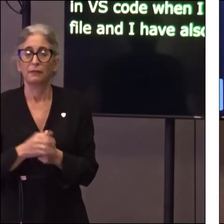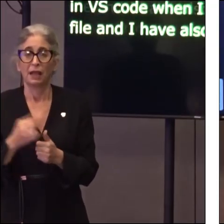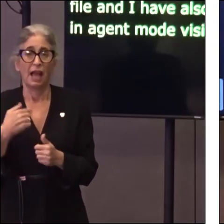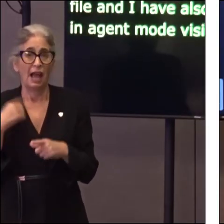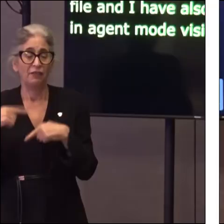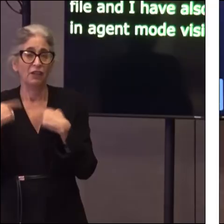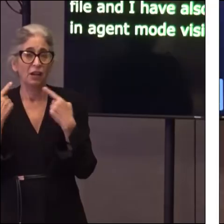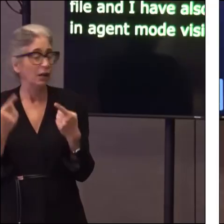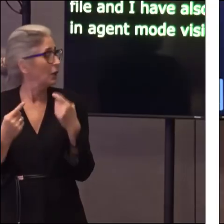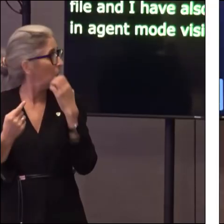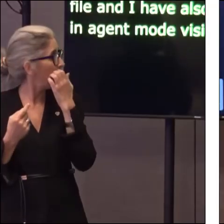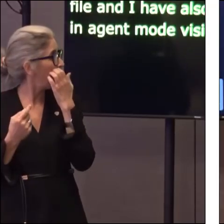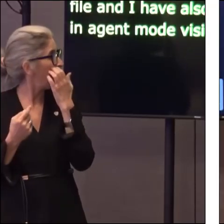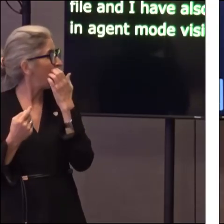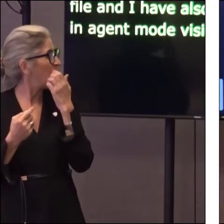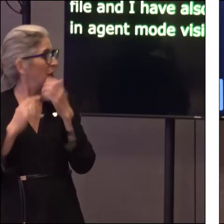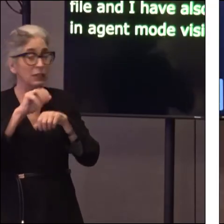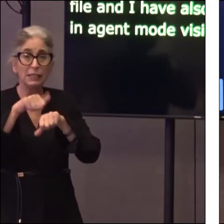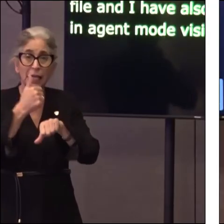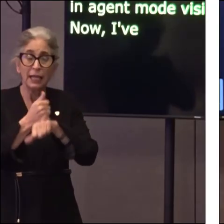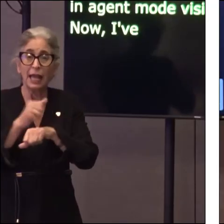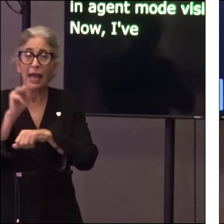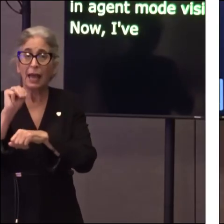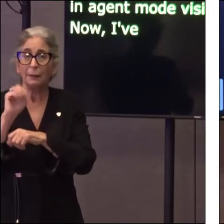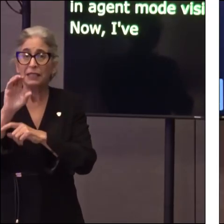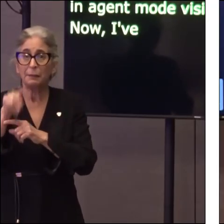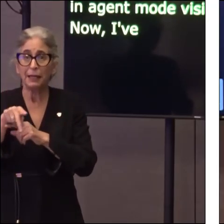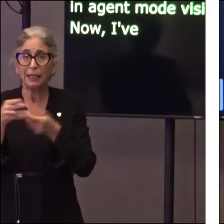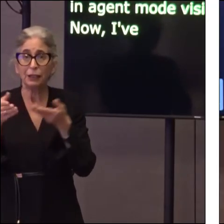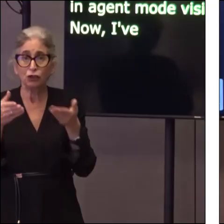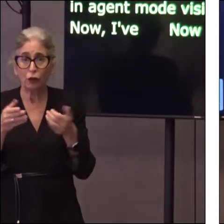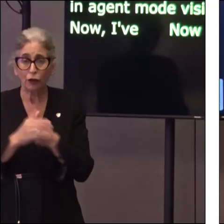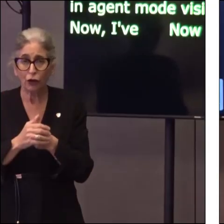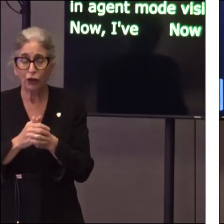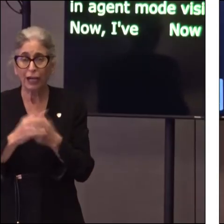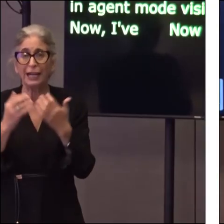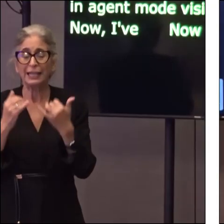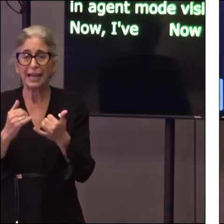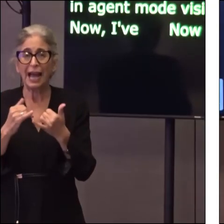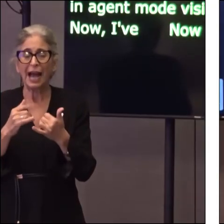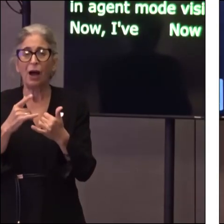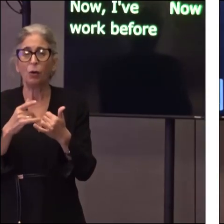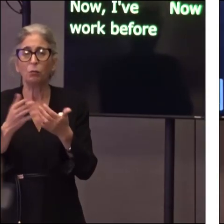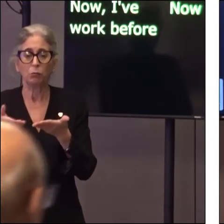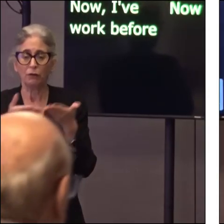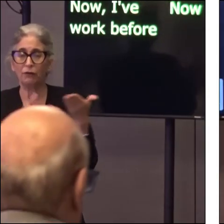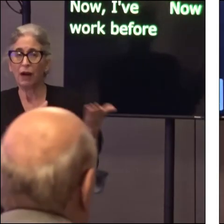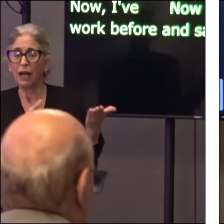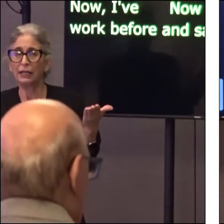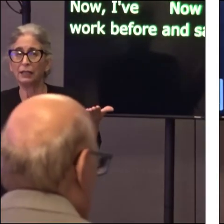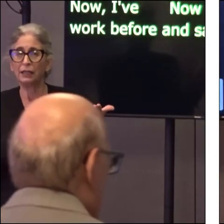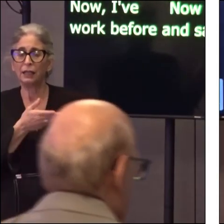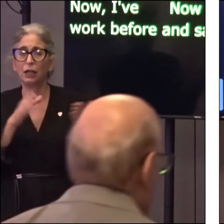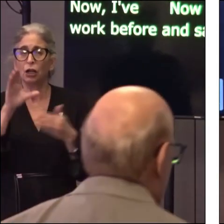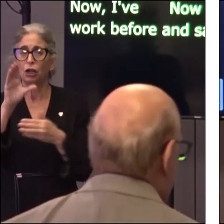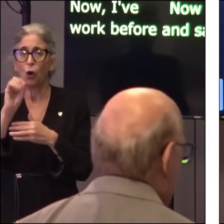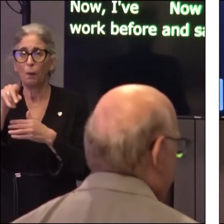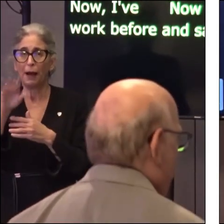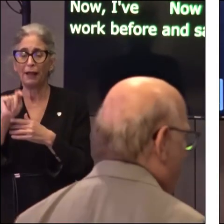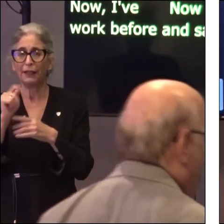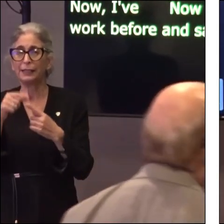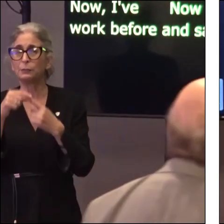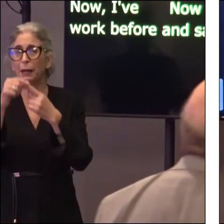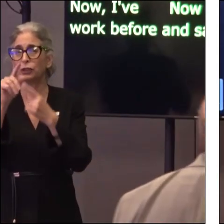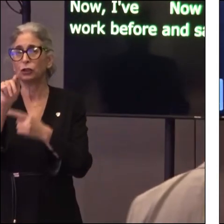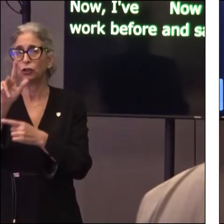some work for us, so I've set up the MCP server, and now we've actually given the Copilot special